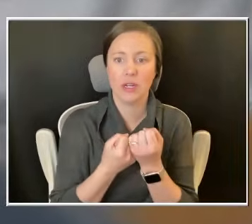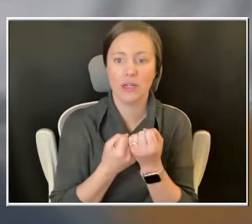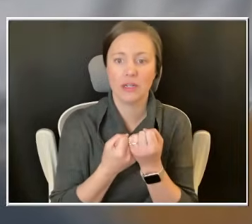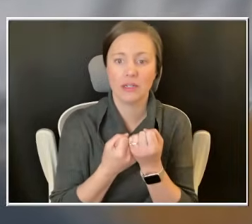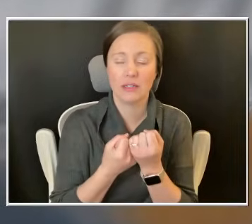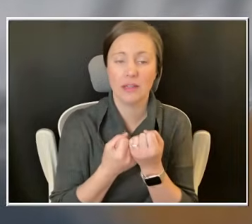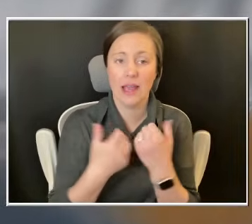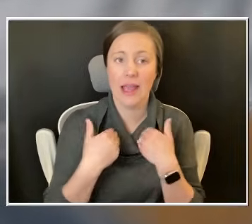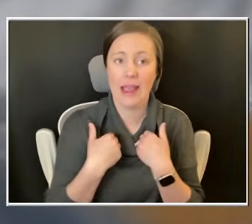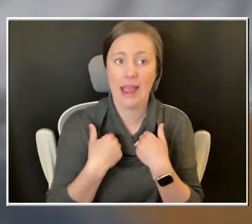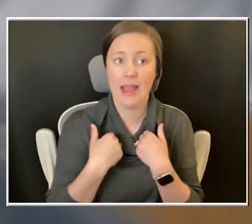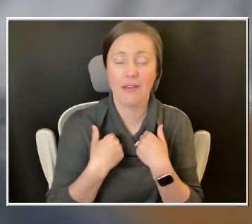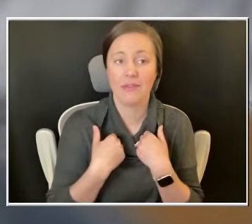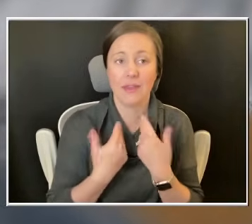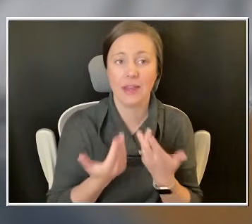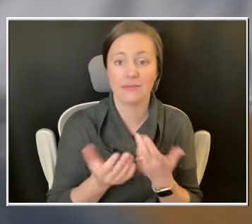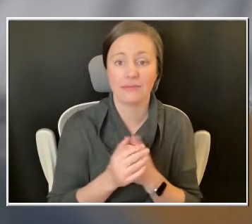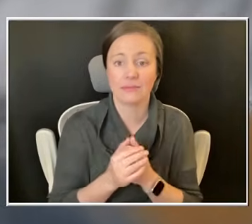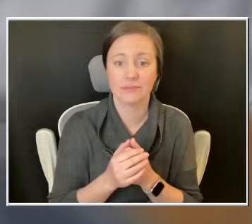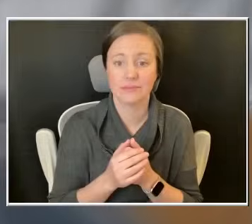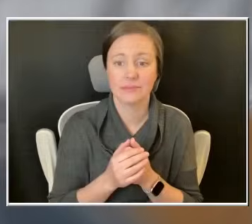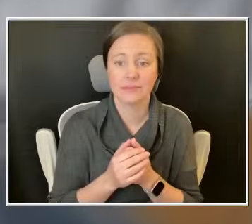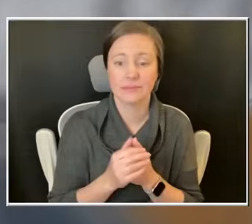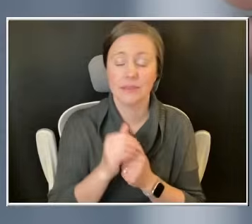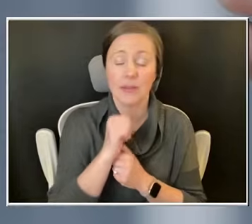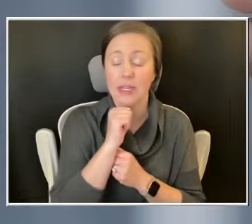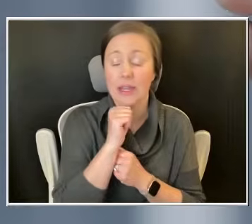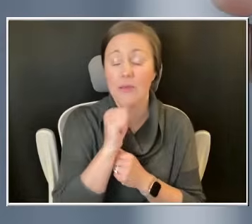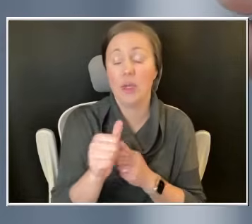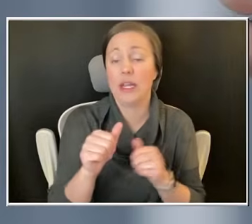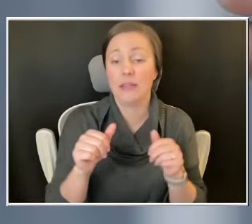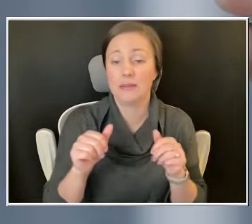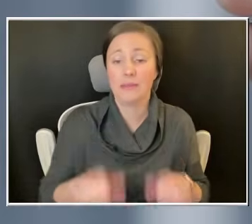I wouldn't get through this at all.